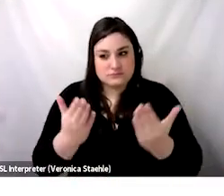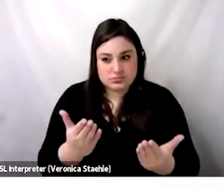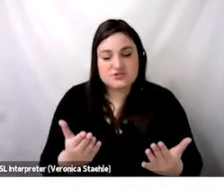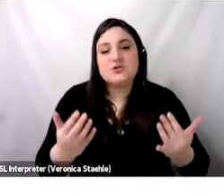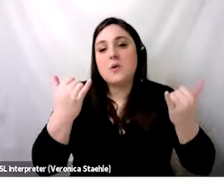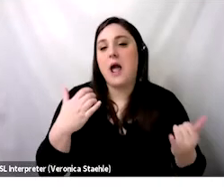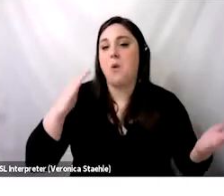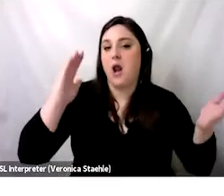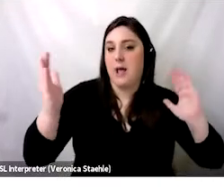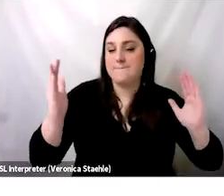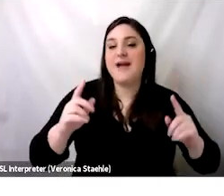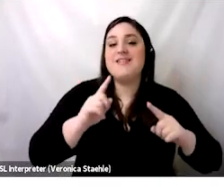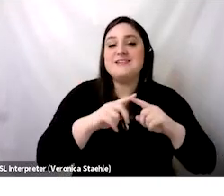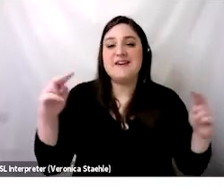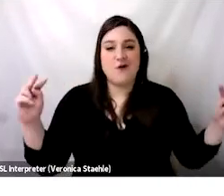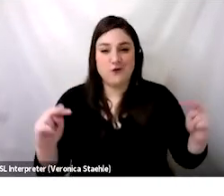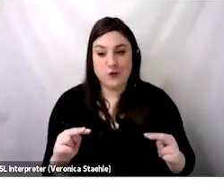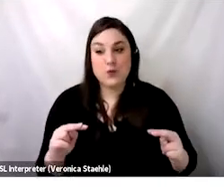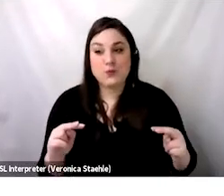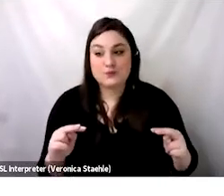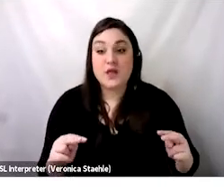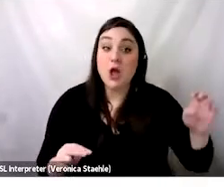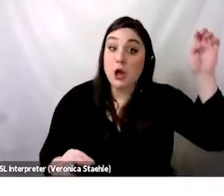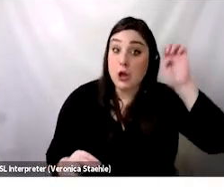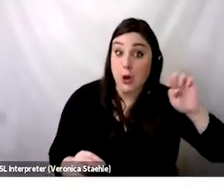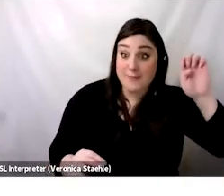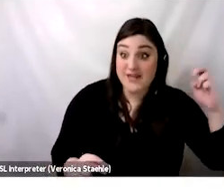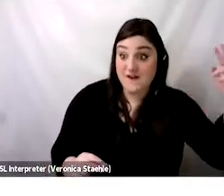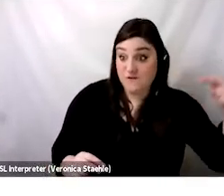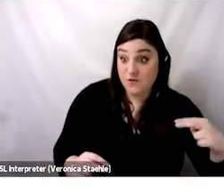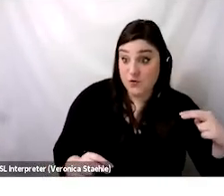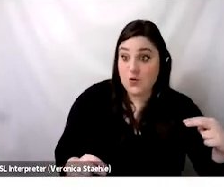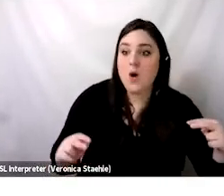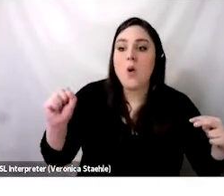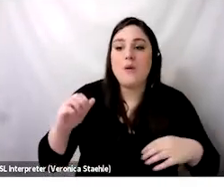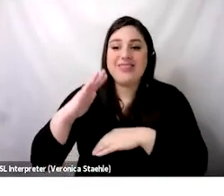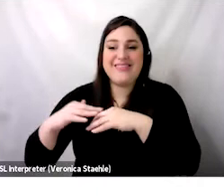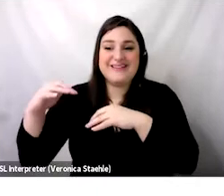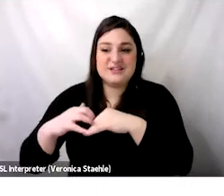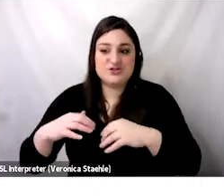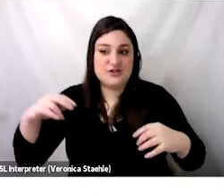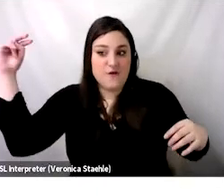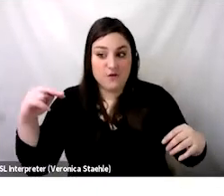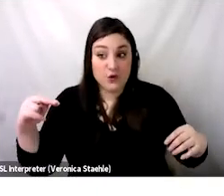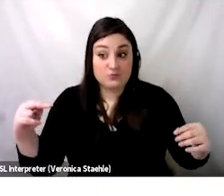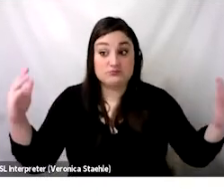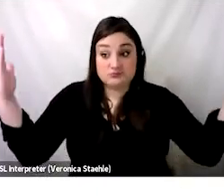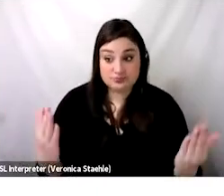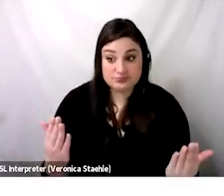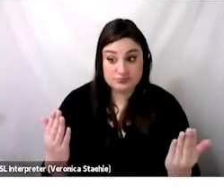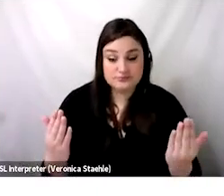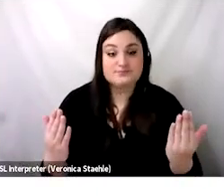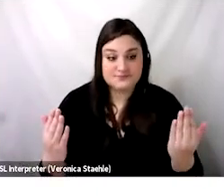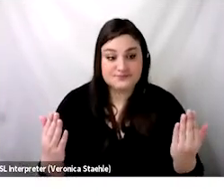how Europeans viewed land tenure and how indigenous people viewed land tenure. Usually,